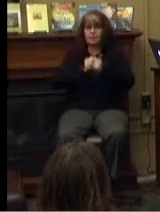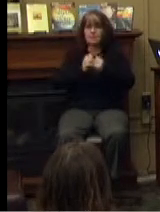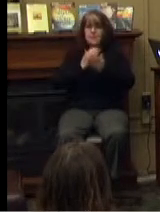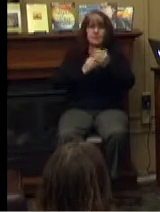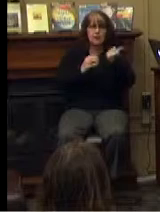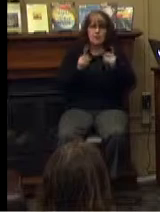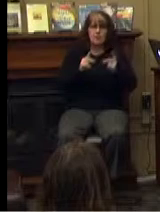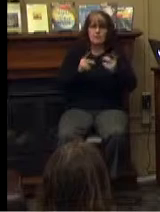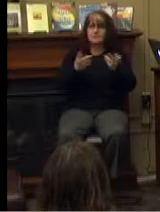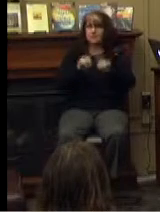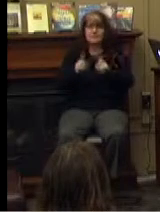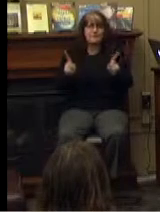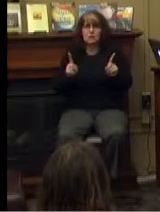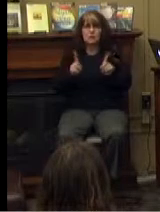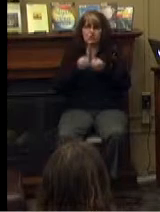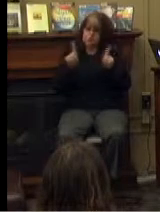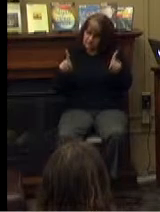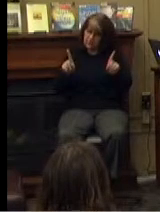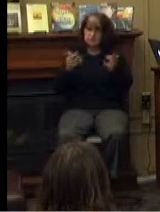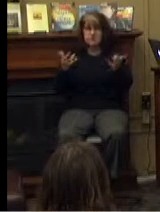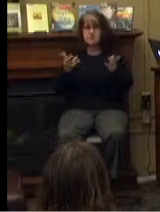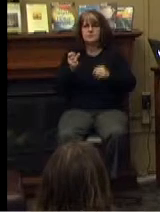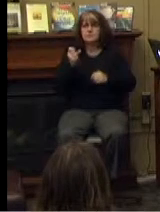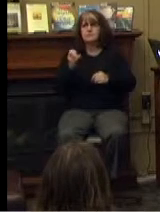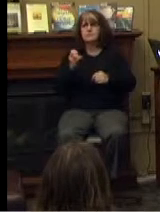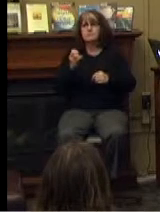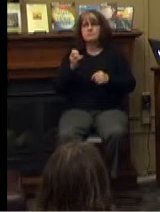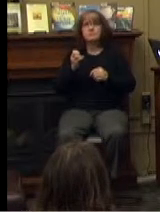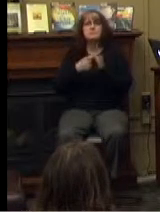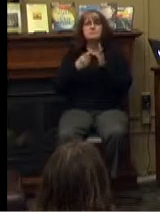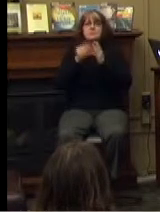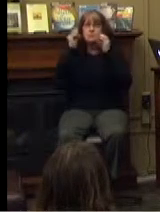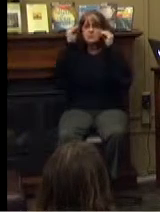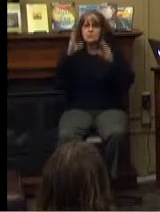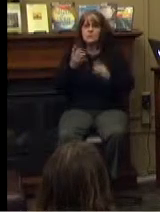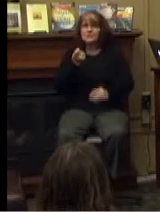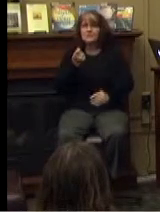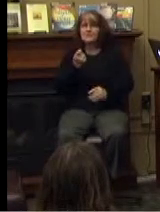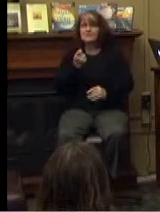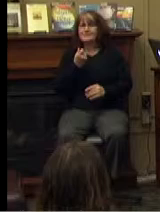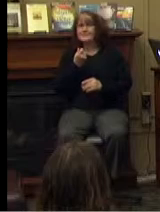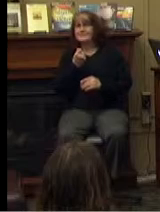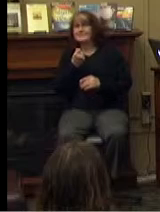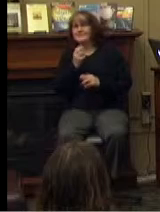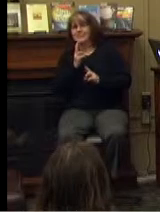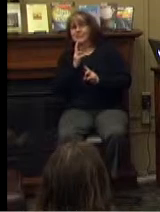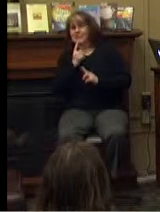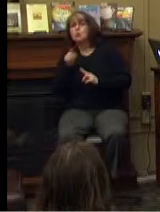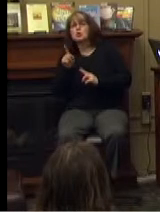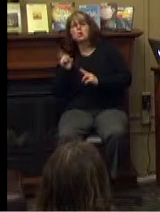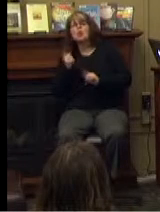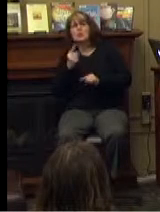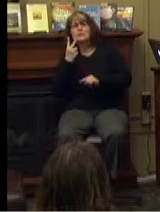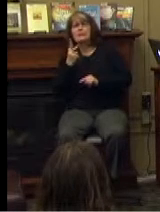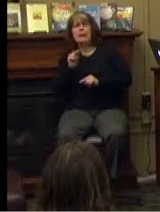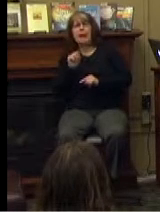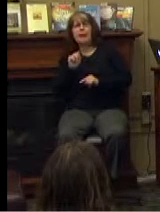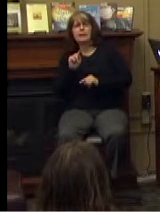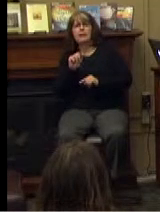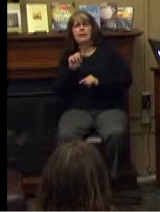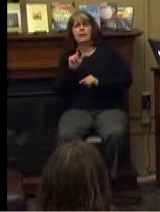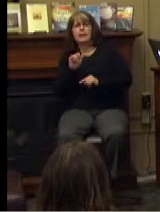you letting me know, sometimes, you know, instructors are a little hesitant about saying, well, you should go see Natalie, Disability Services. So